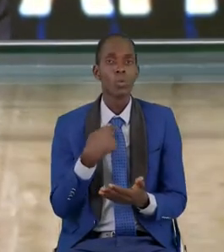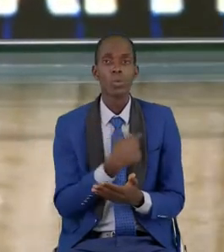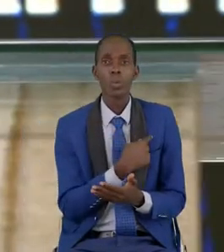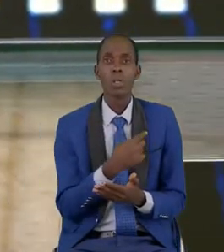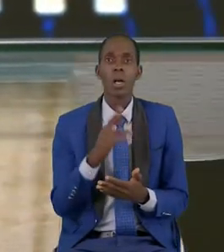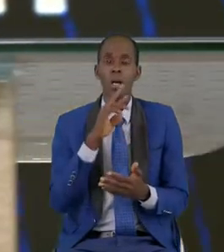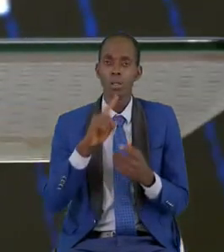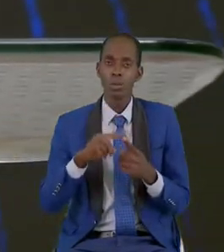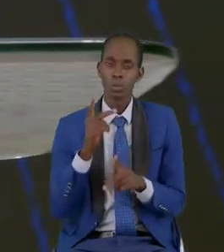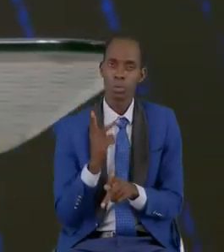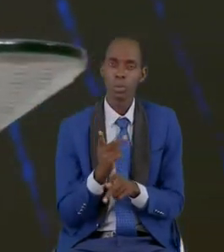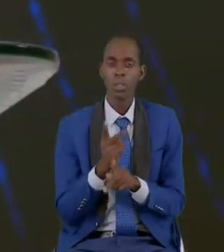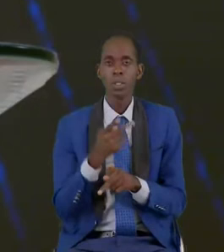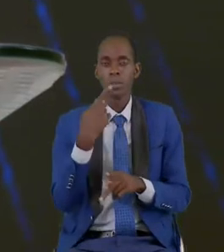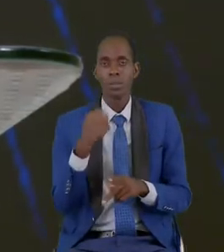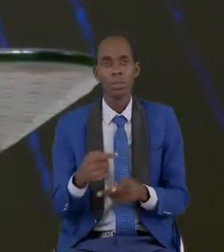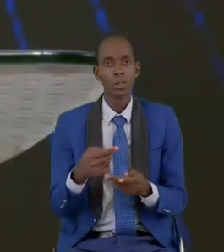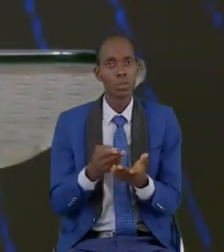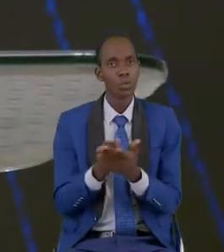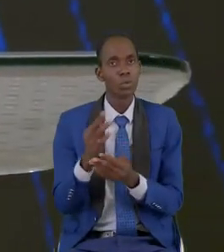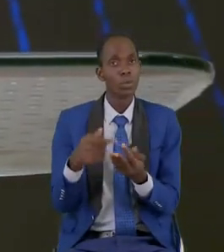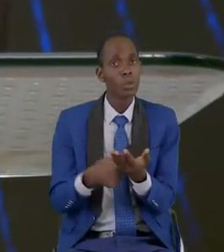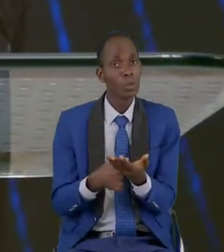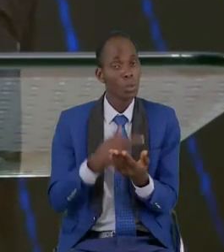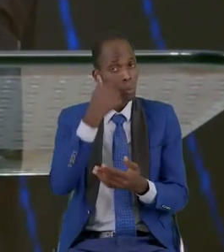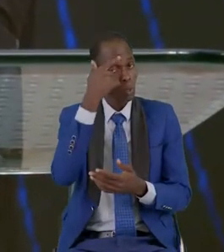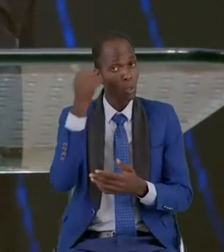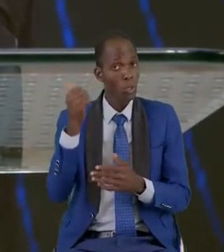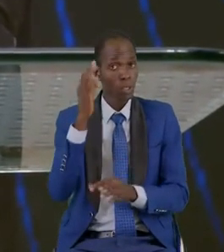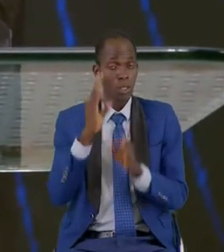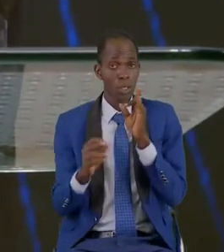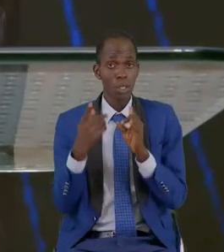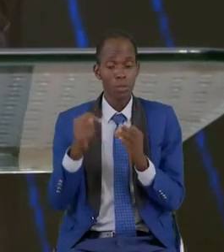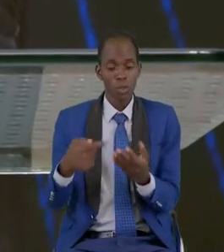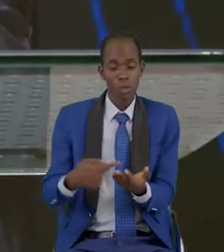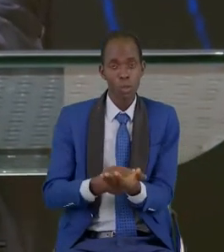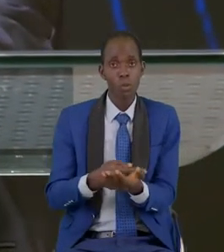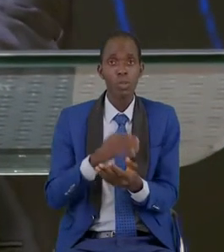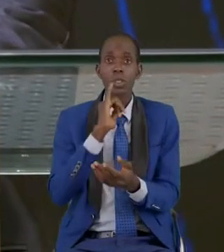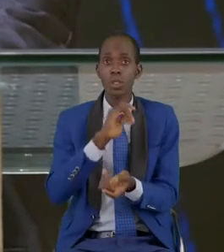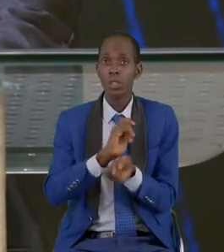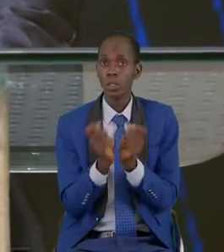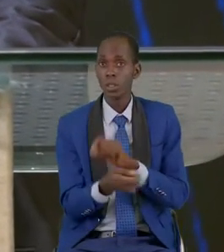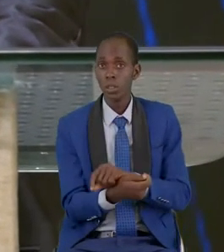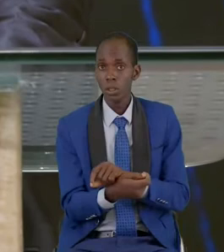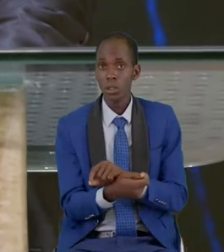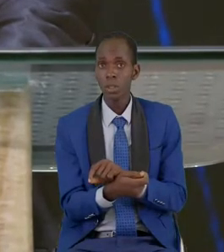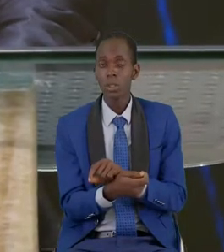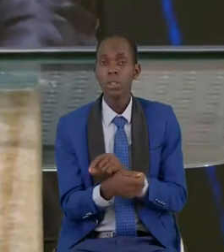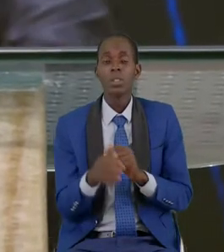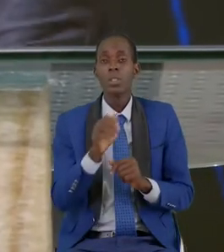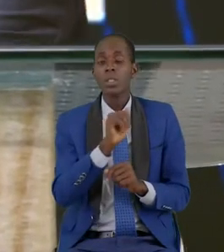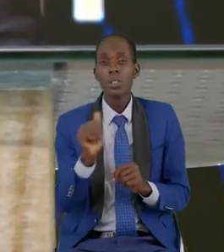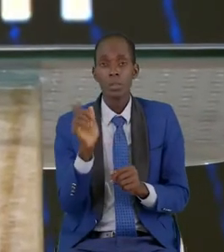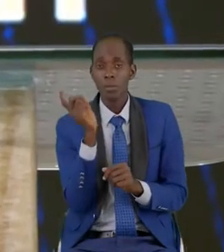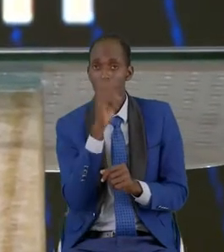of the gospel? Because if the gospel is changed, A mutilated gospel cannot save.